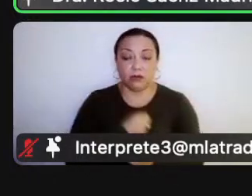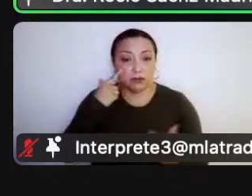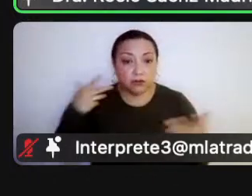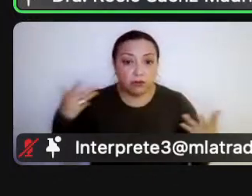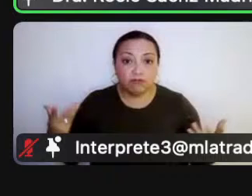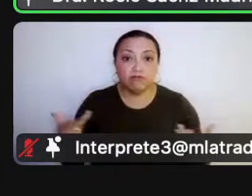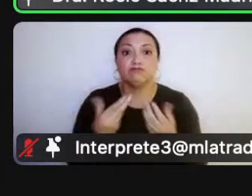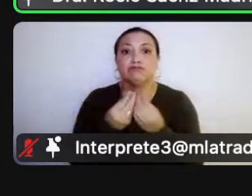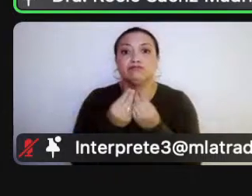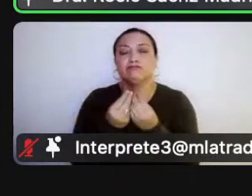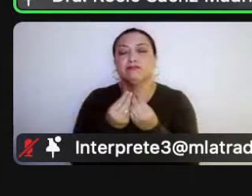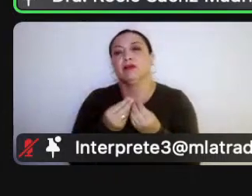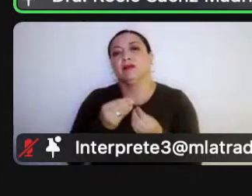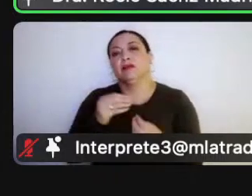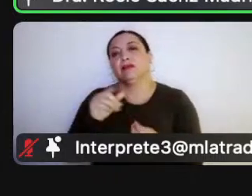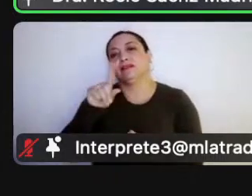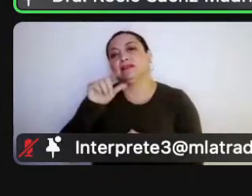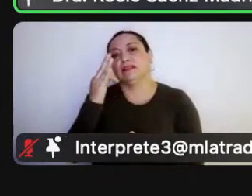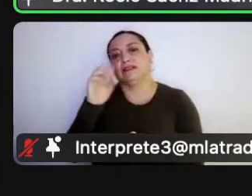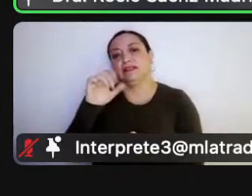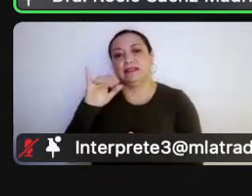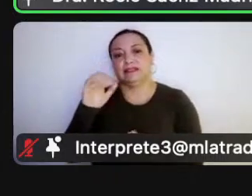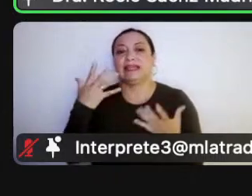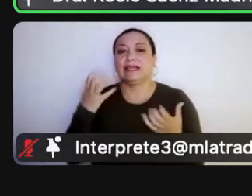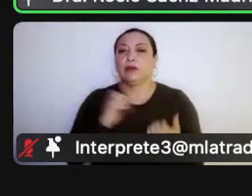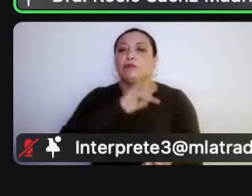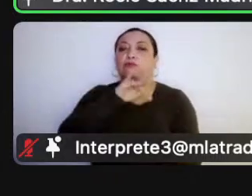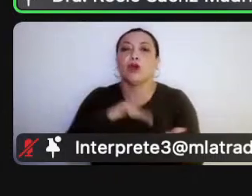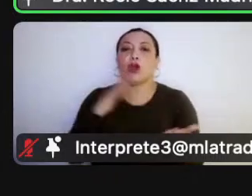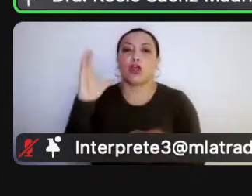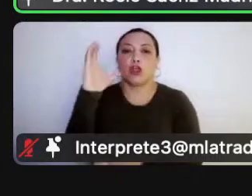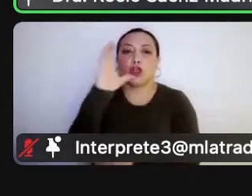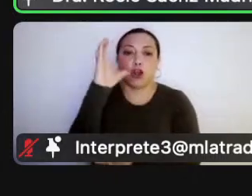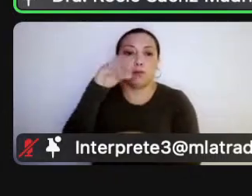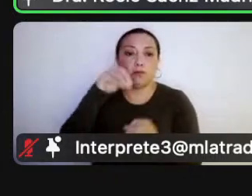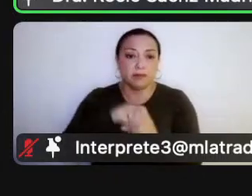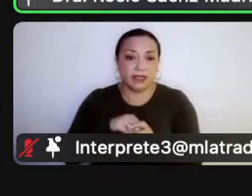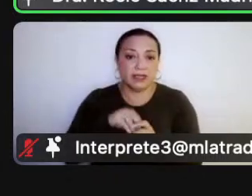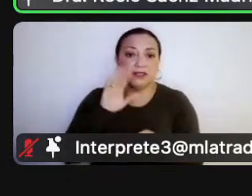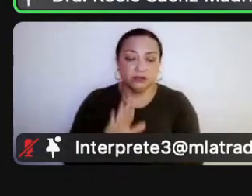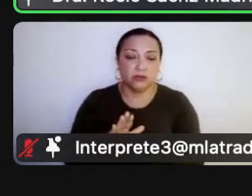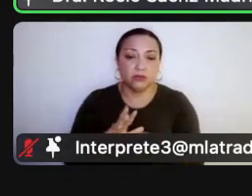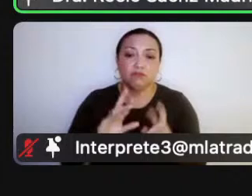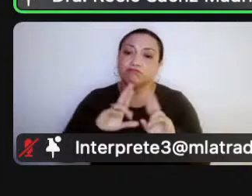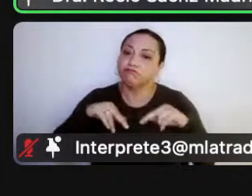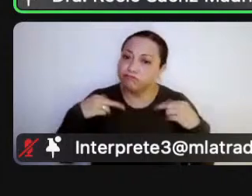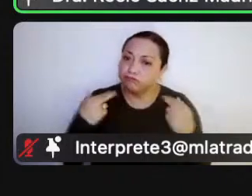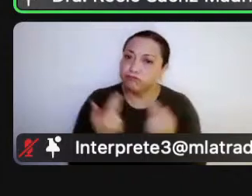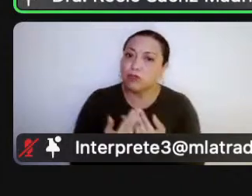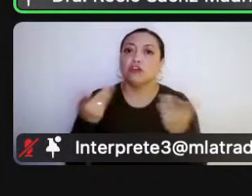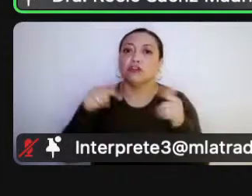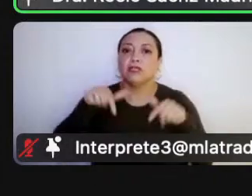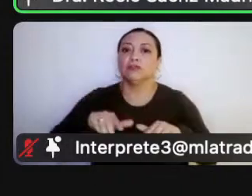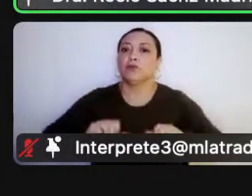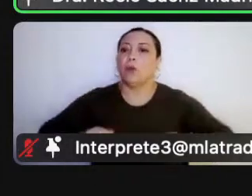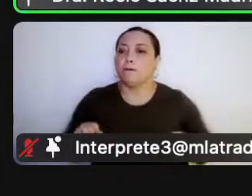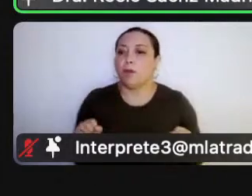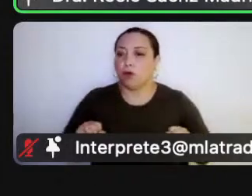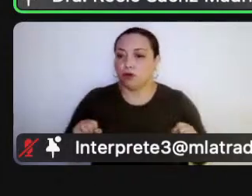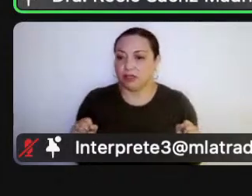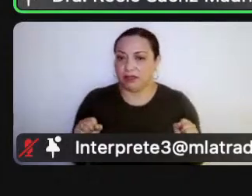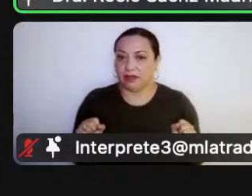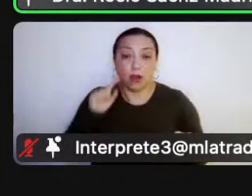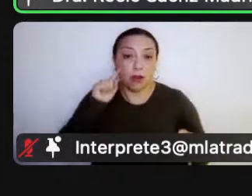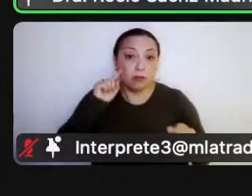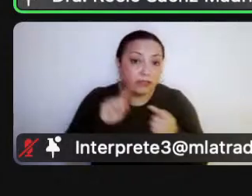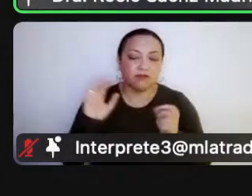to reach a satellite session that we would like to have in Colombia, and the meeting that will take place in